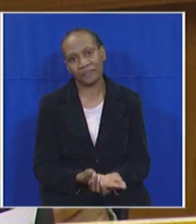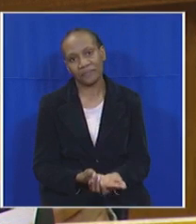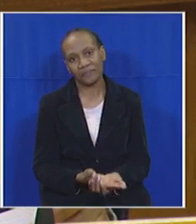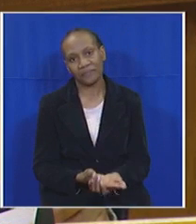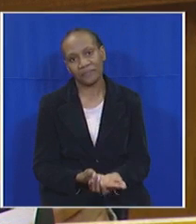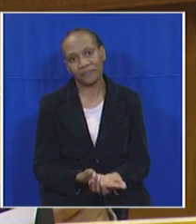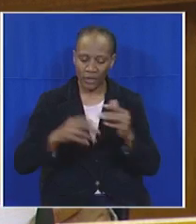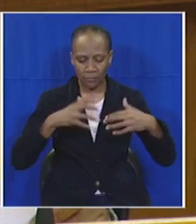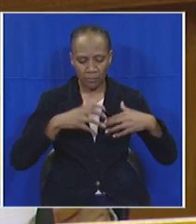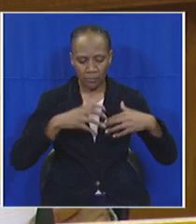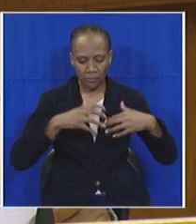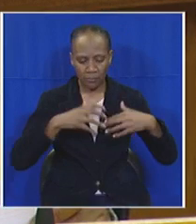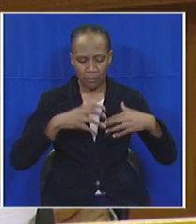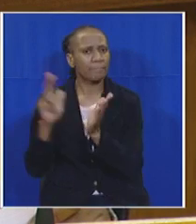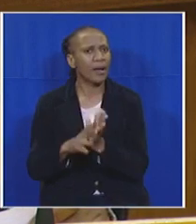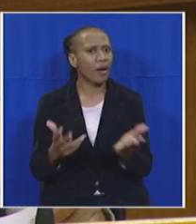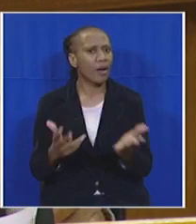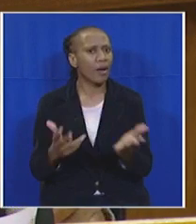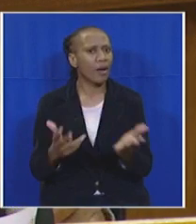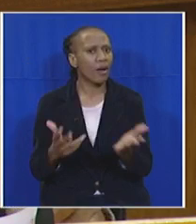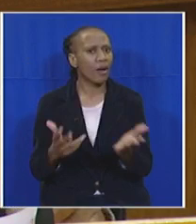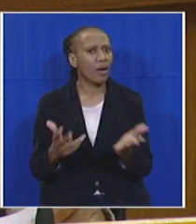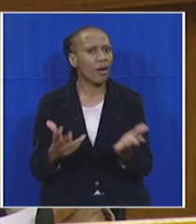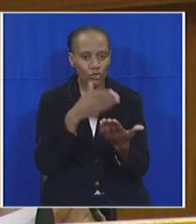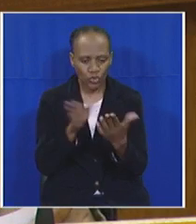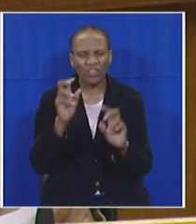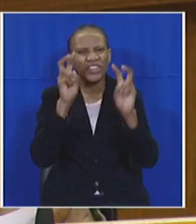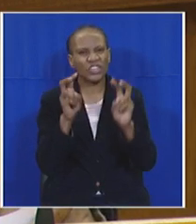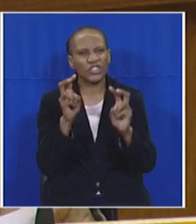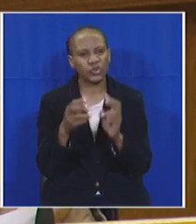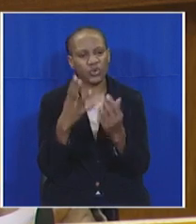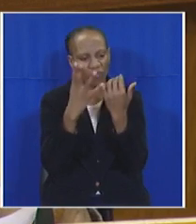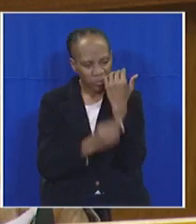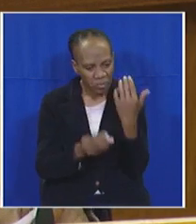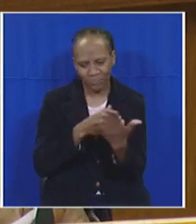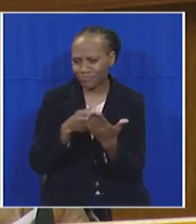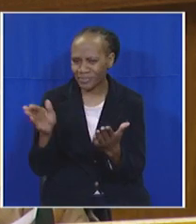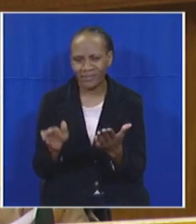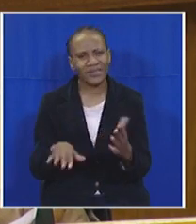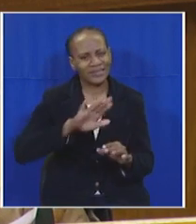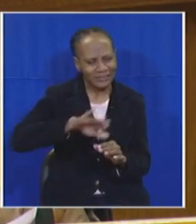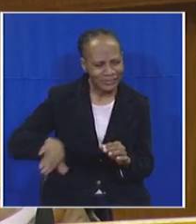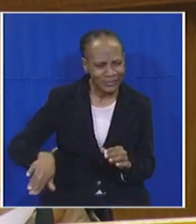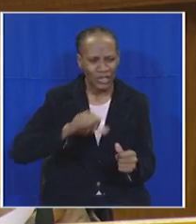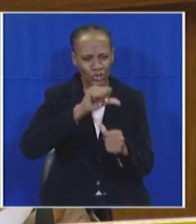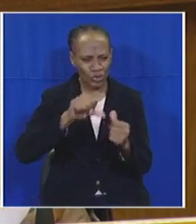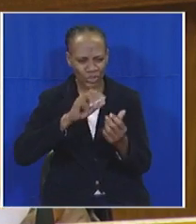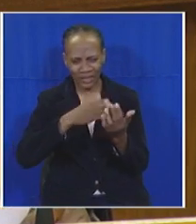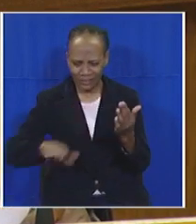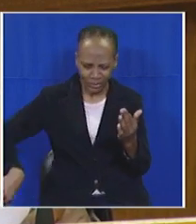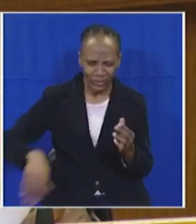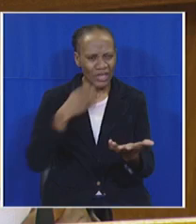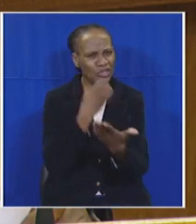programs to seriously address the challenges of poverty, underdevelopment, marginalization, social exclusion,